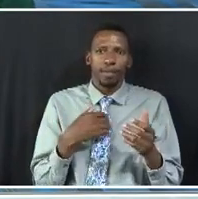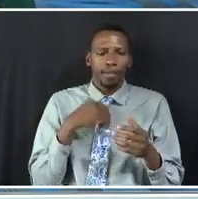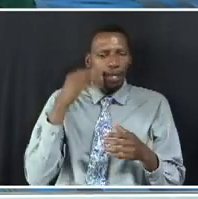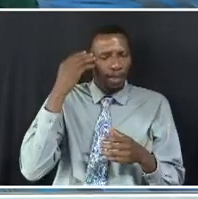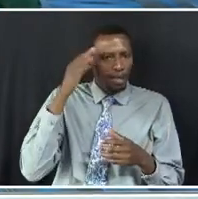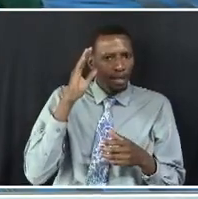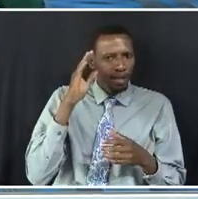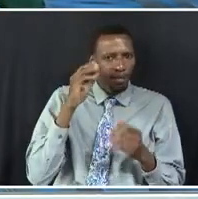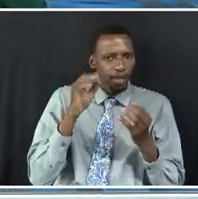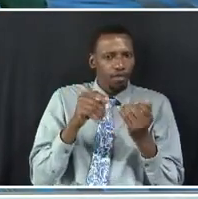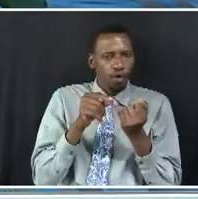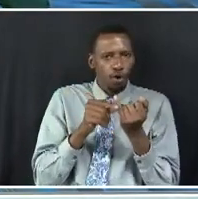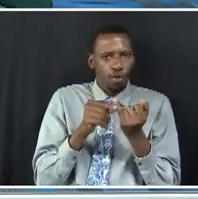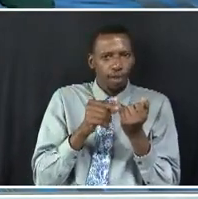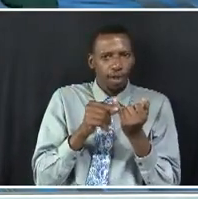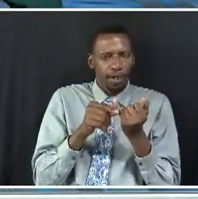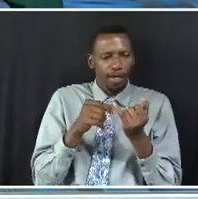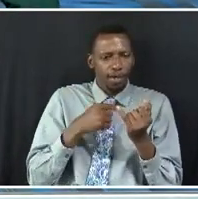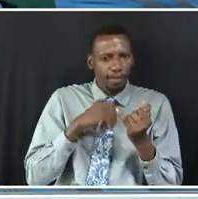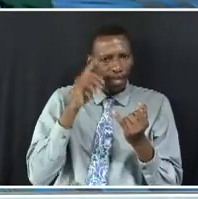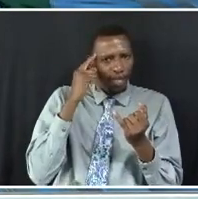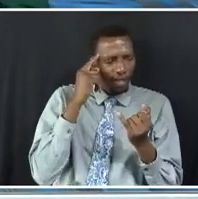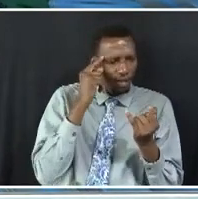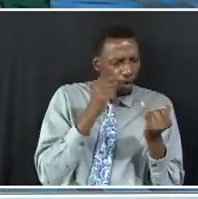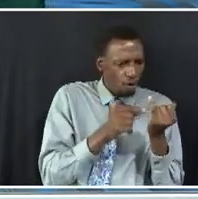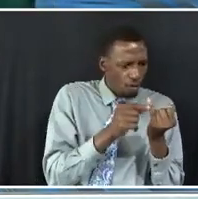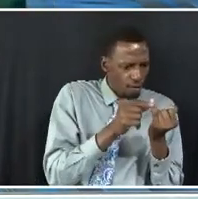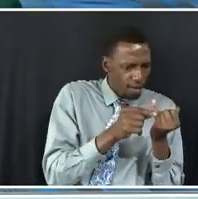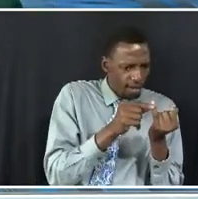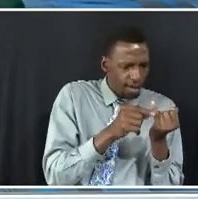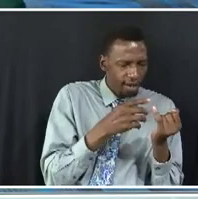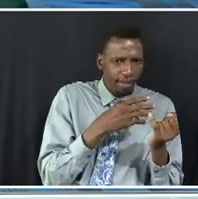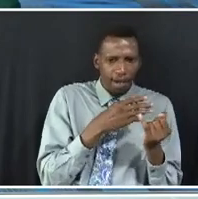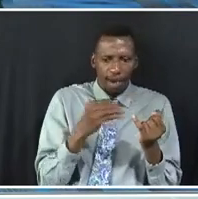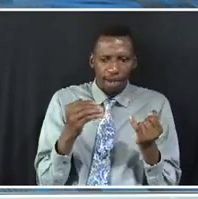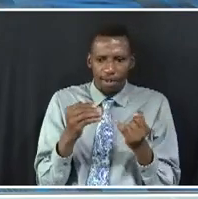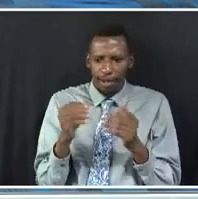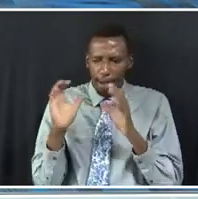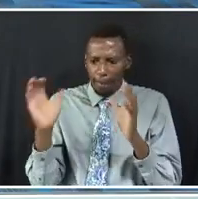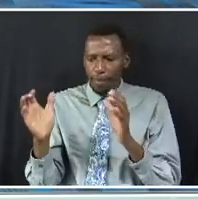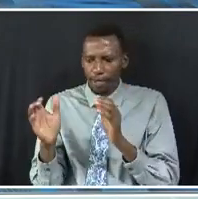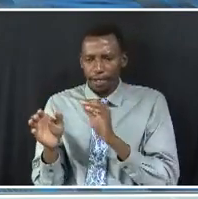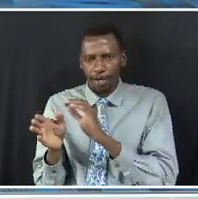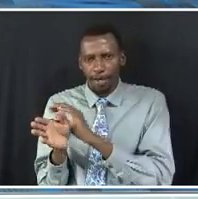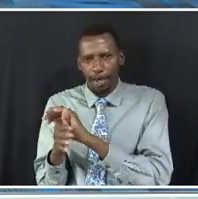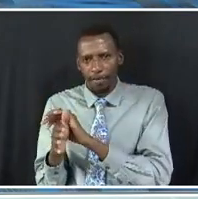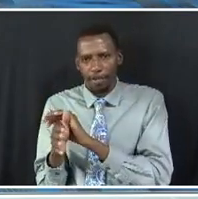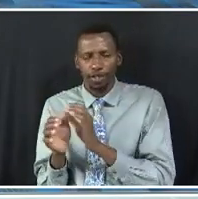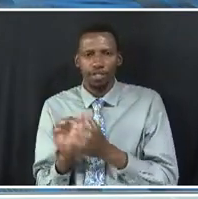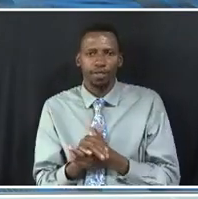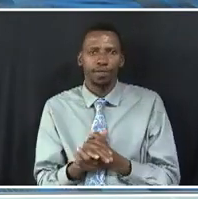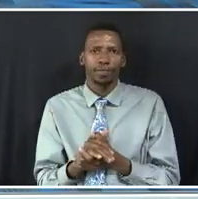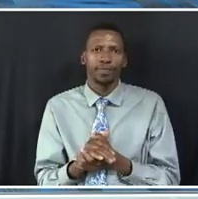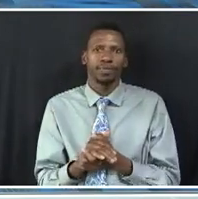omena either. I think it was something in between omena and ngege. It could have been fulu.